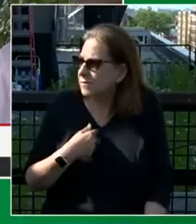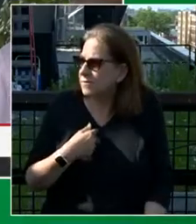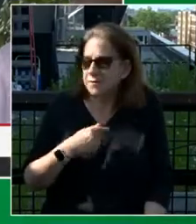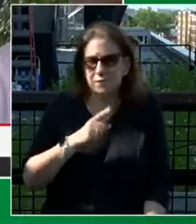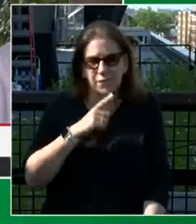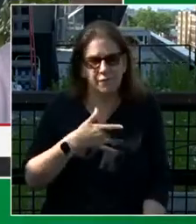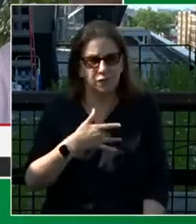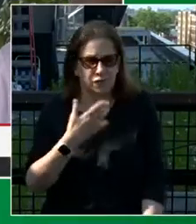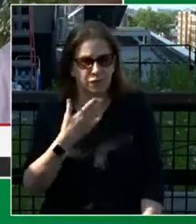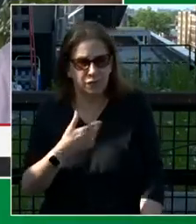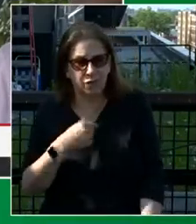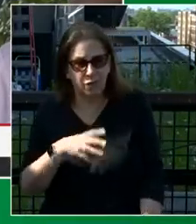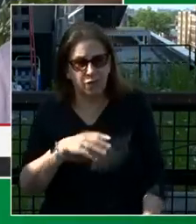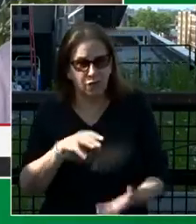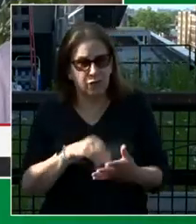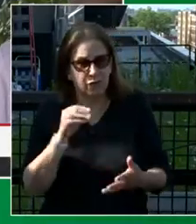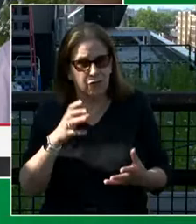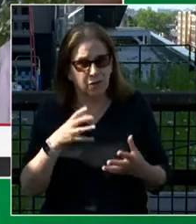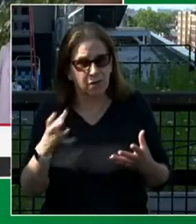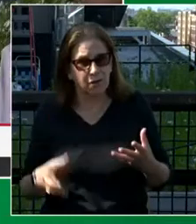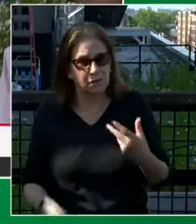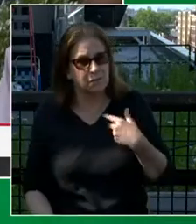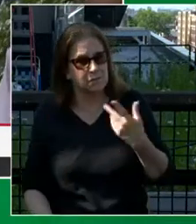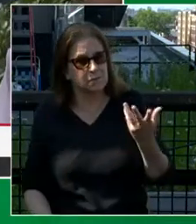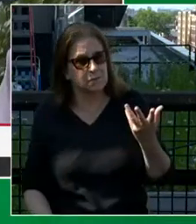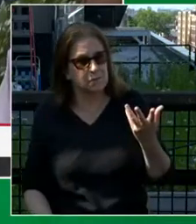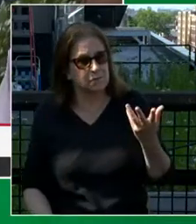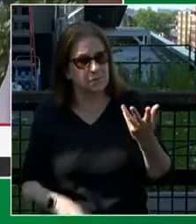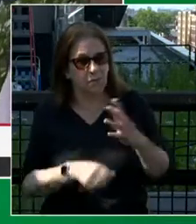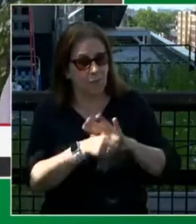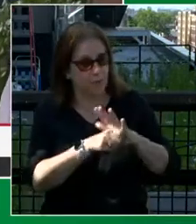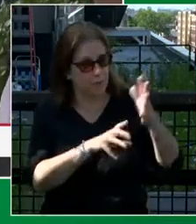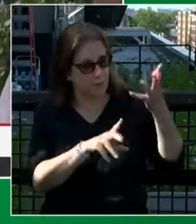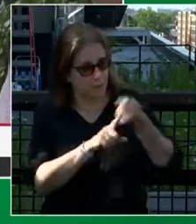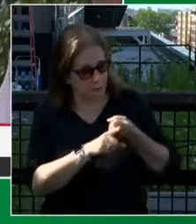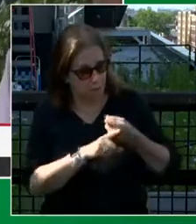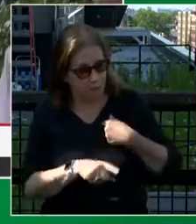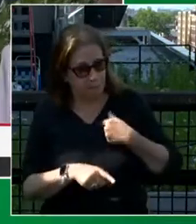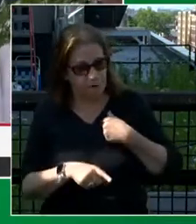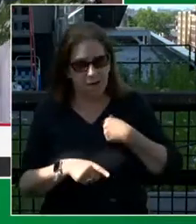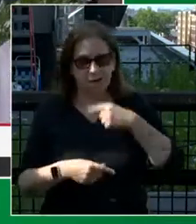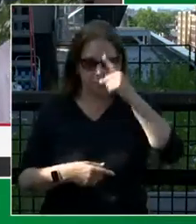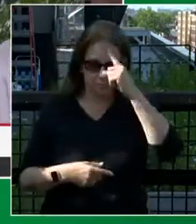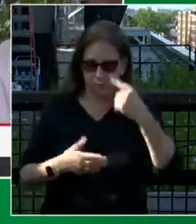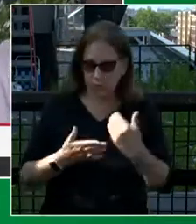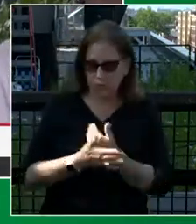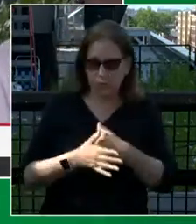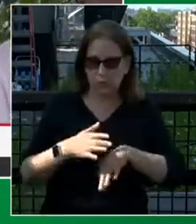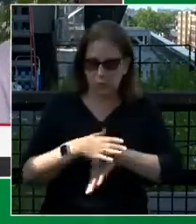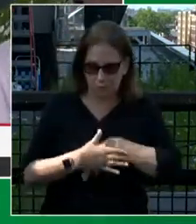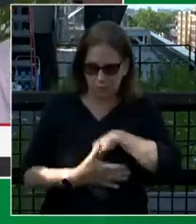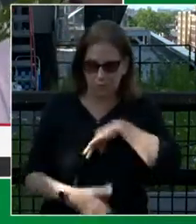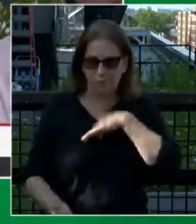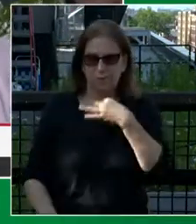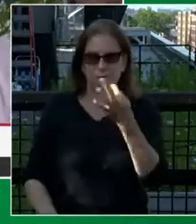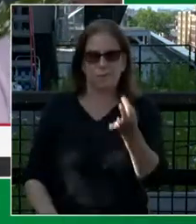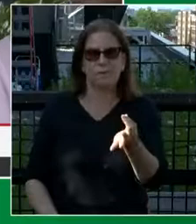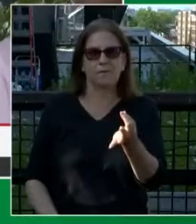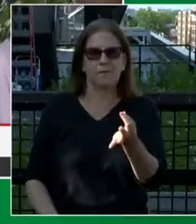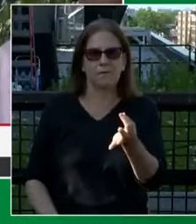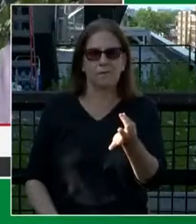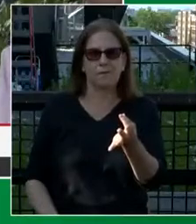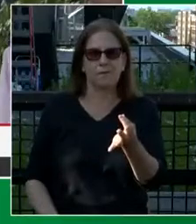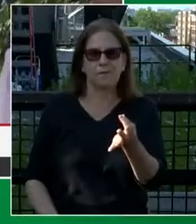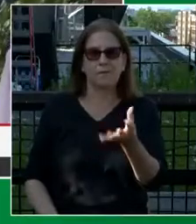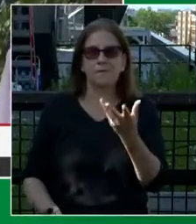if we are going to use this as a catalyst, then how do we make this a city for all? And, many of the things you and the mayor have talked about with pathways to the